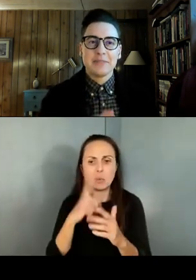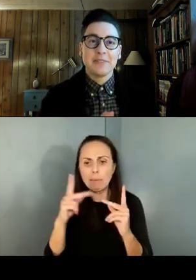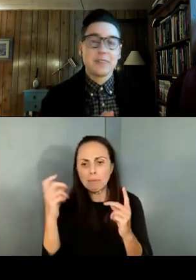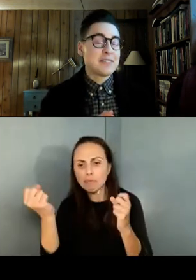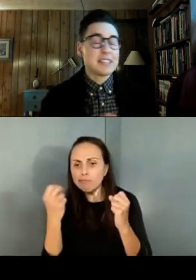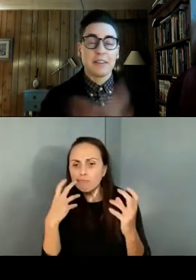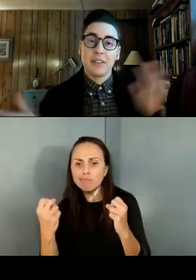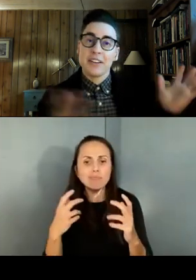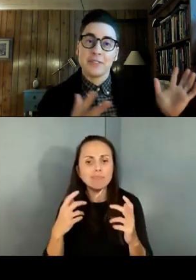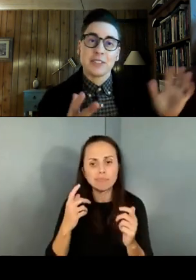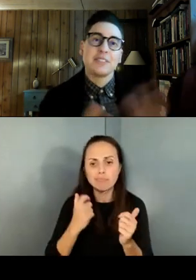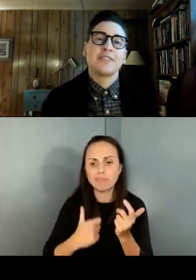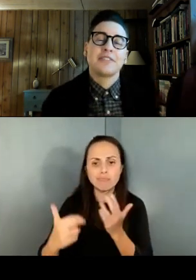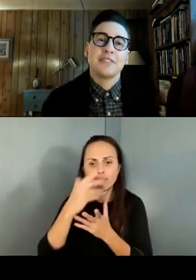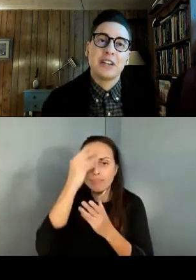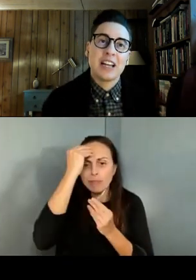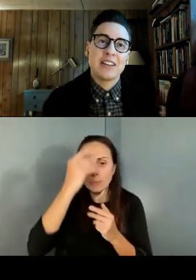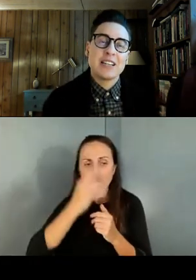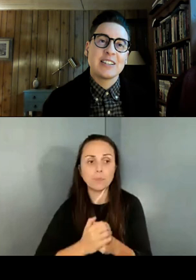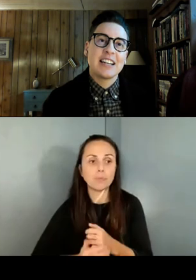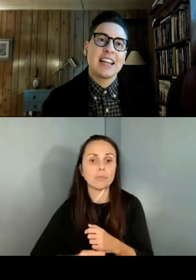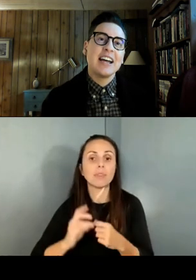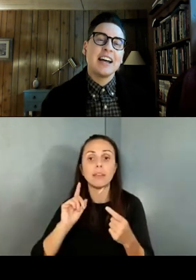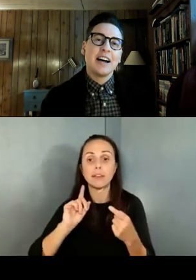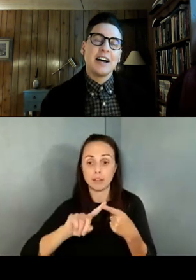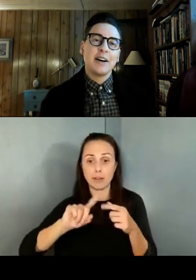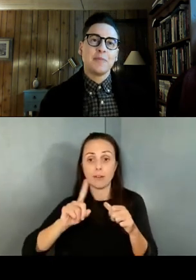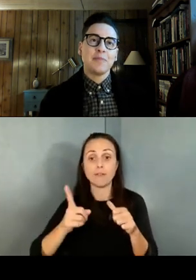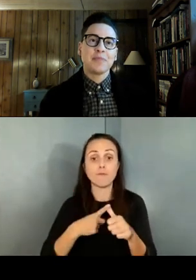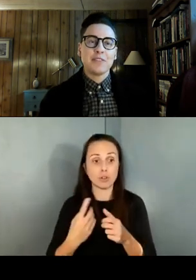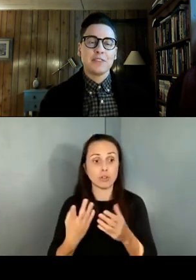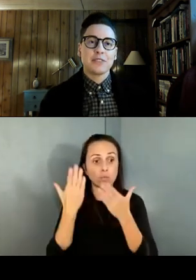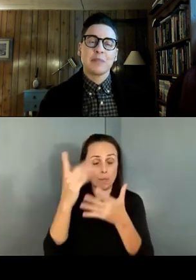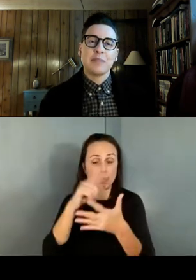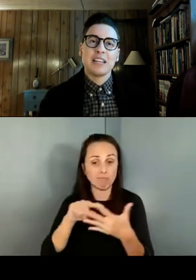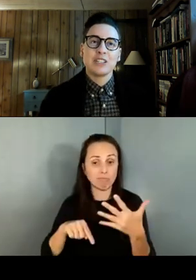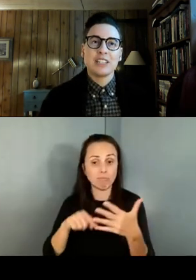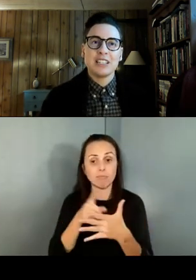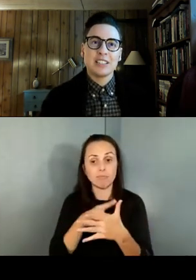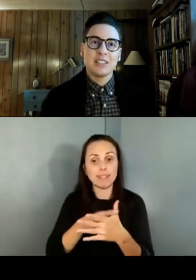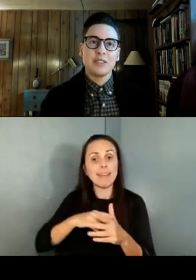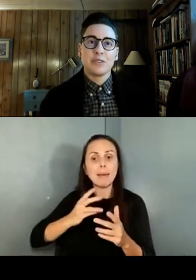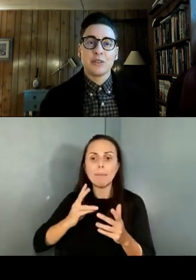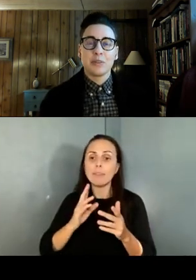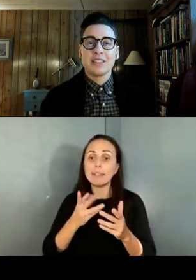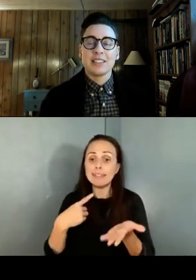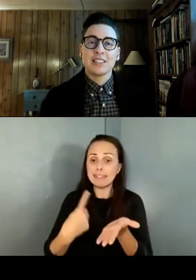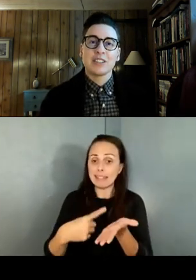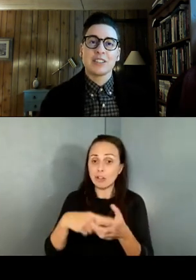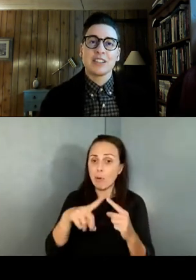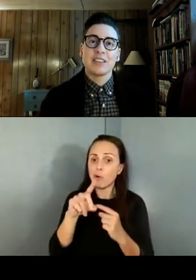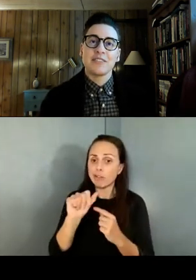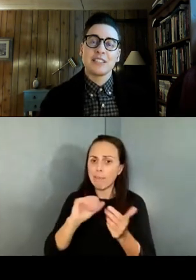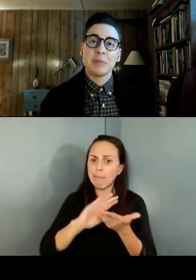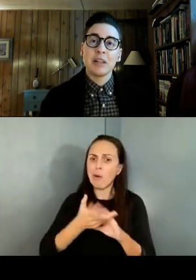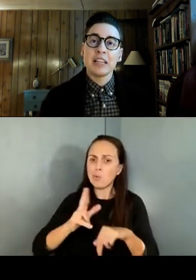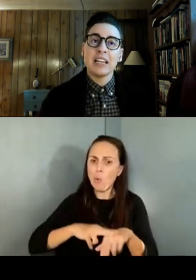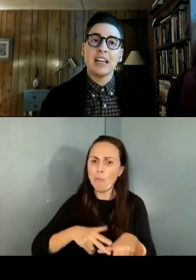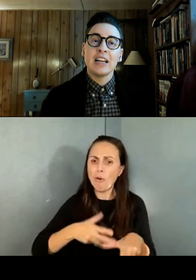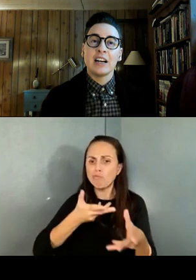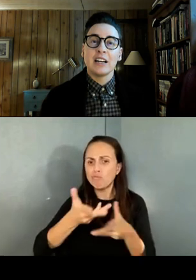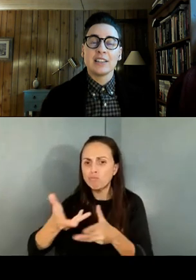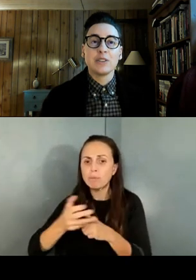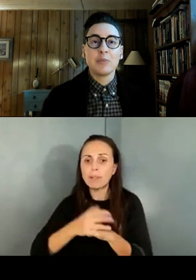what folks have said, a lot of which you've heard echoed here today. Our first recommendation is to normalize discussion of